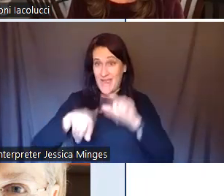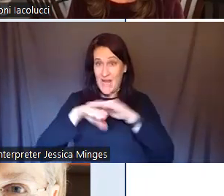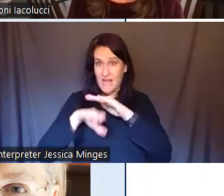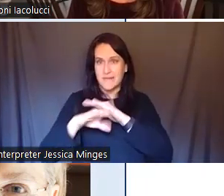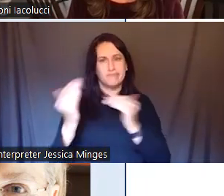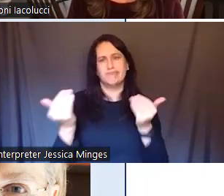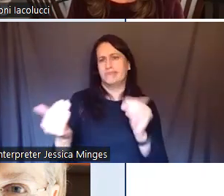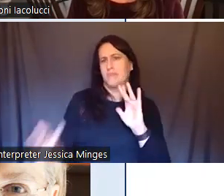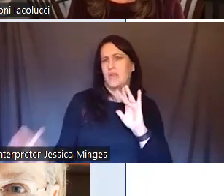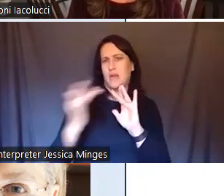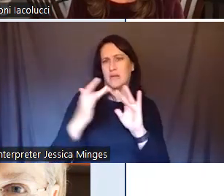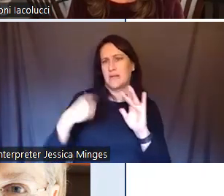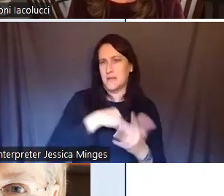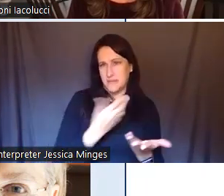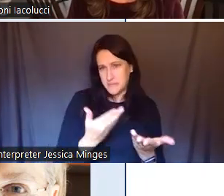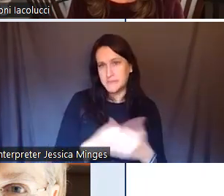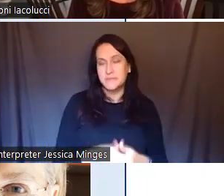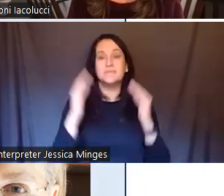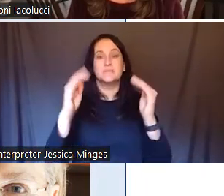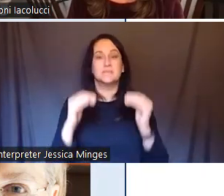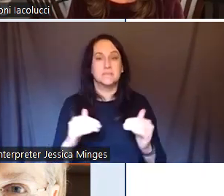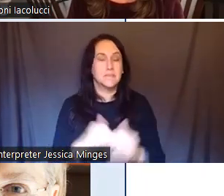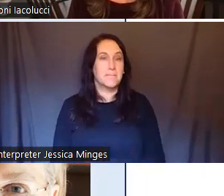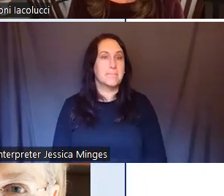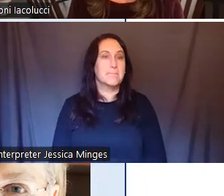touch with us. Next slide, please.